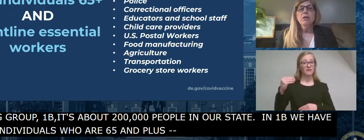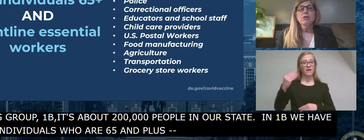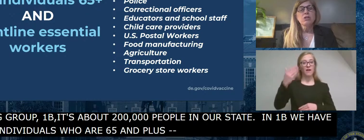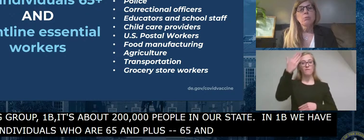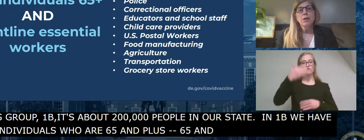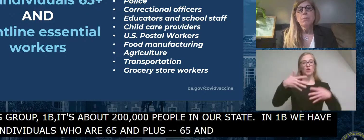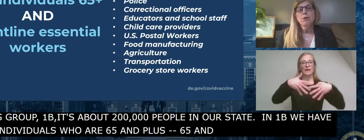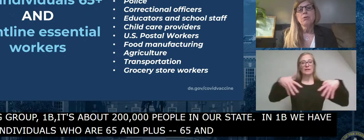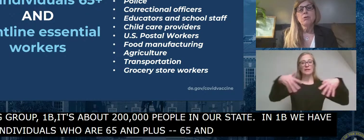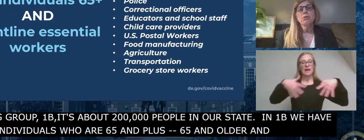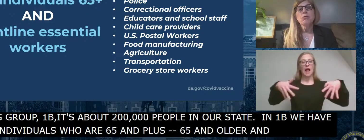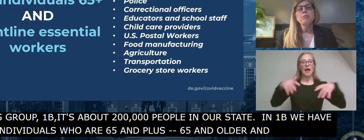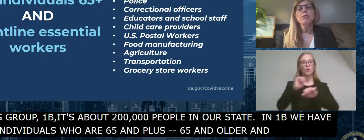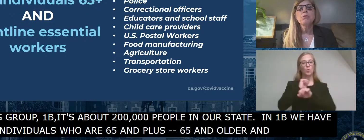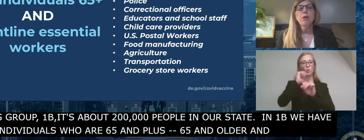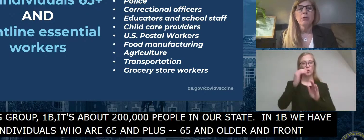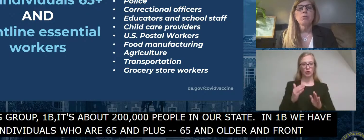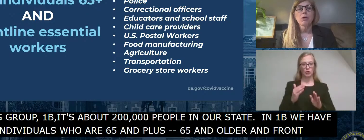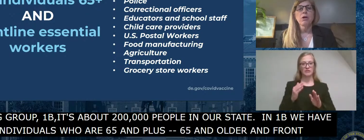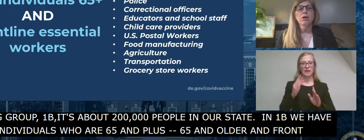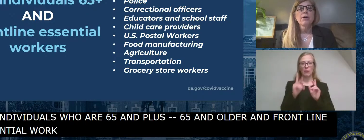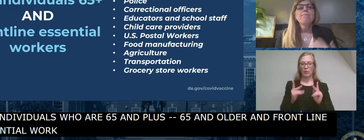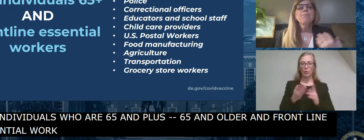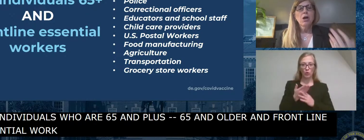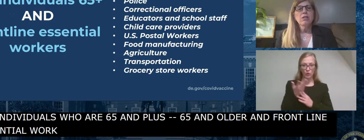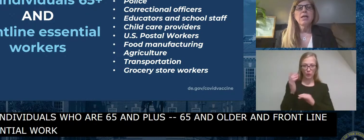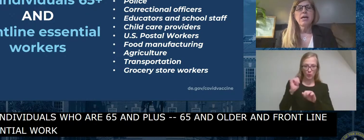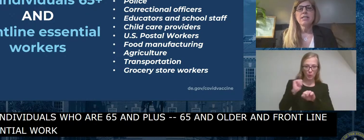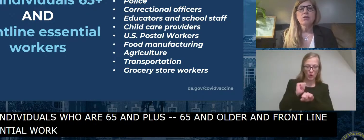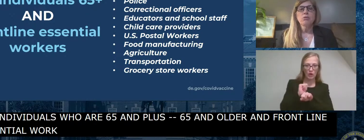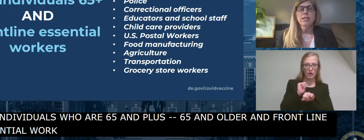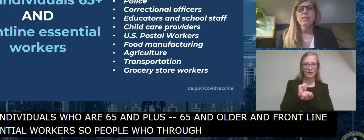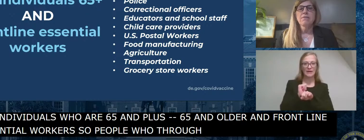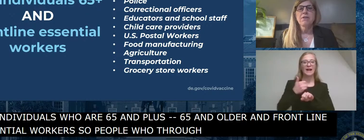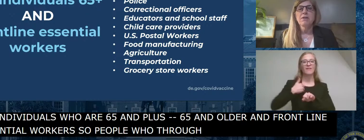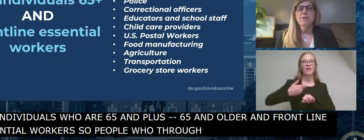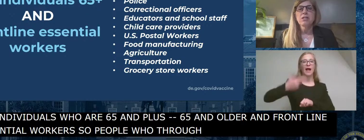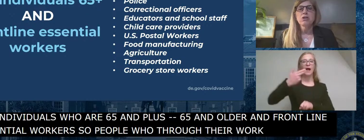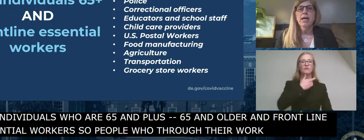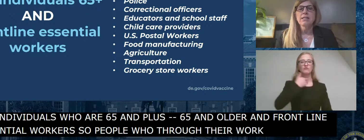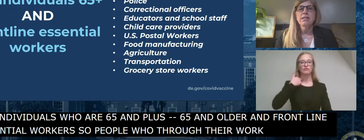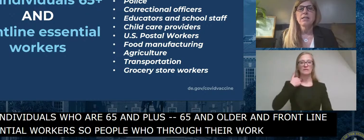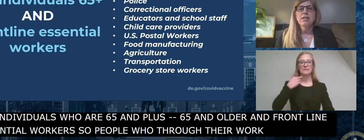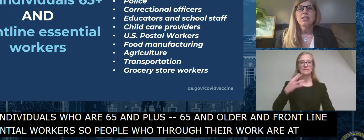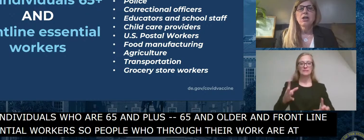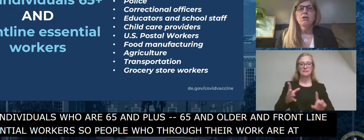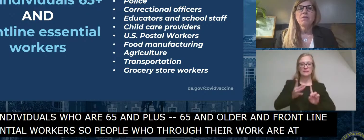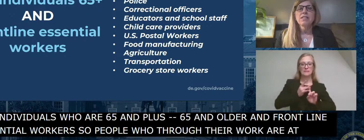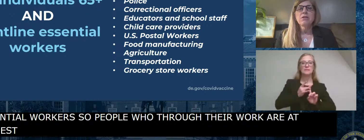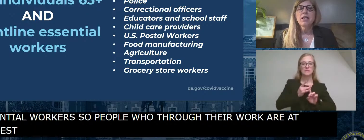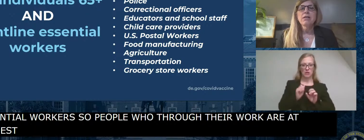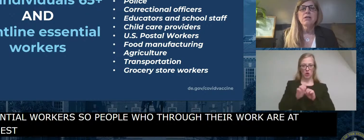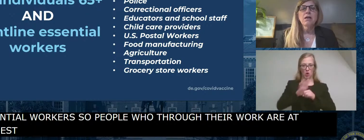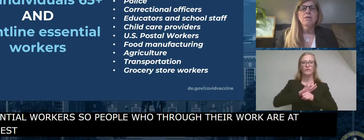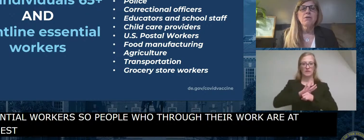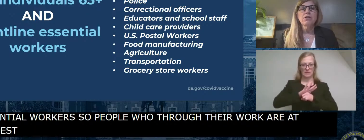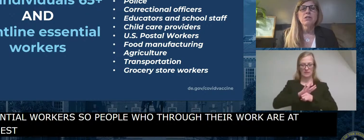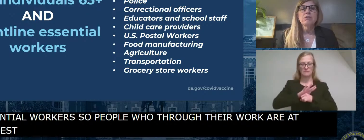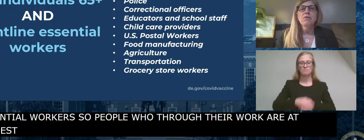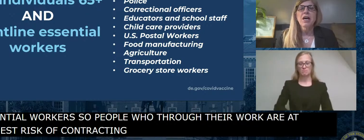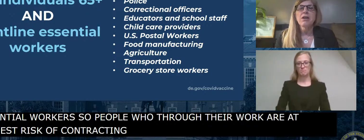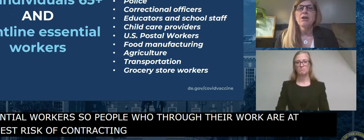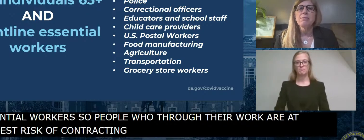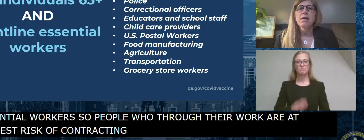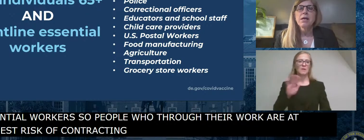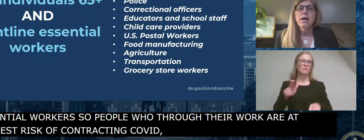essential workers. So people who, through their work, are at highest risk of contracting COVID. So that, of course,